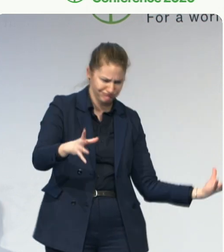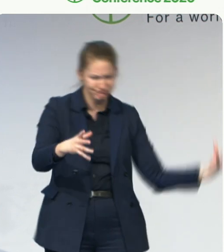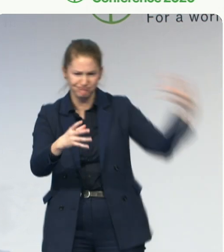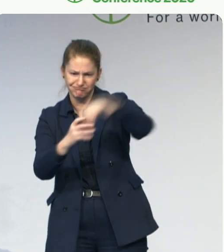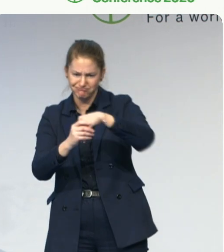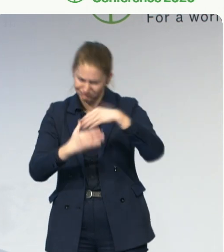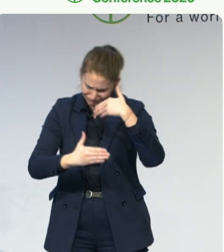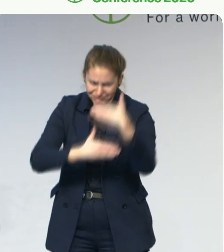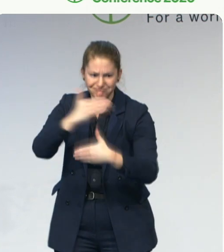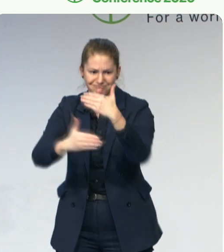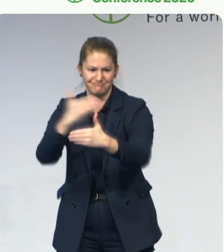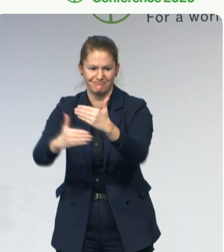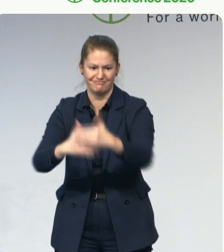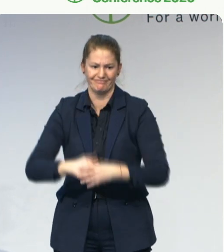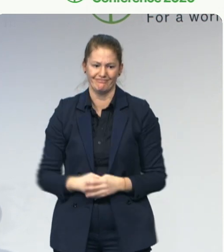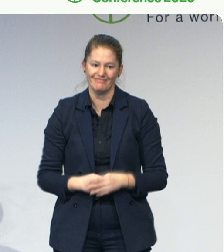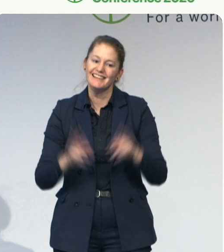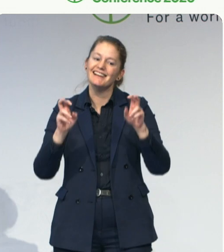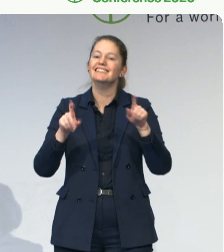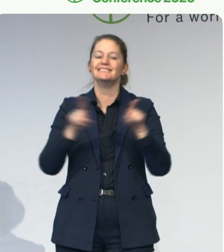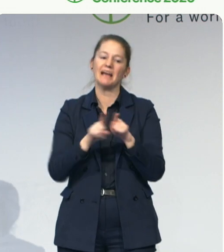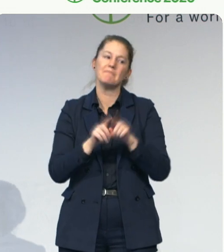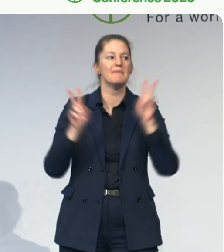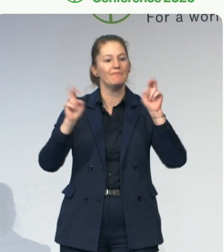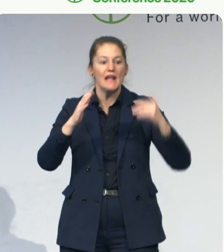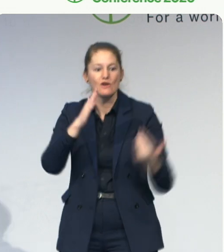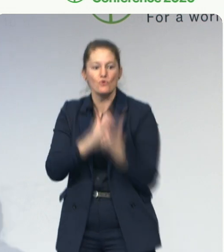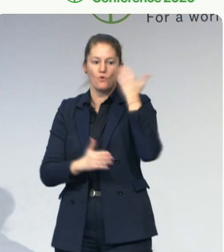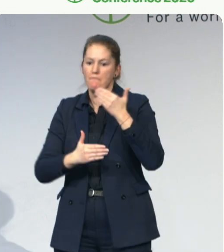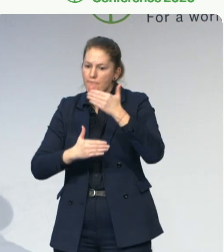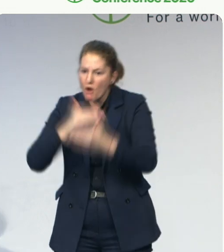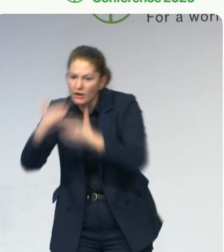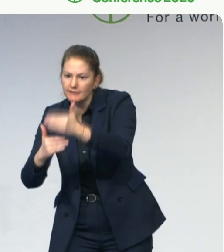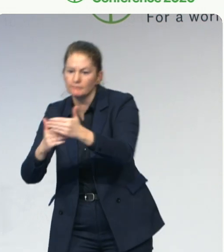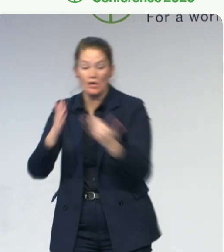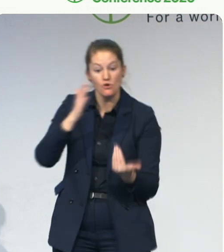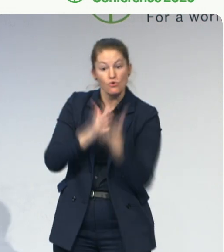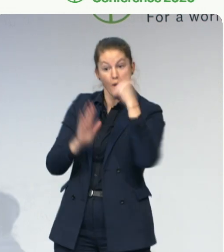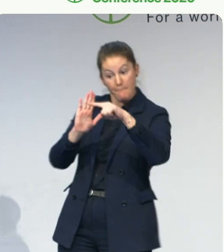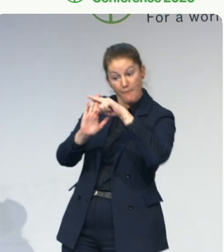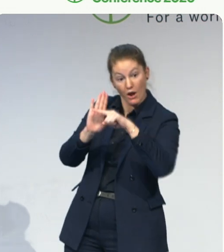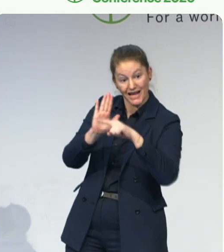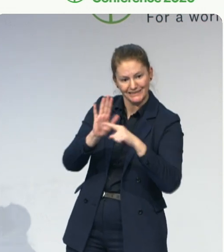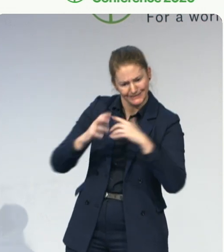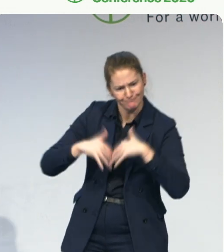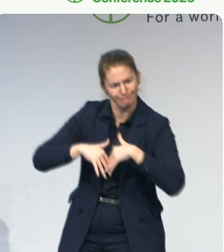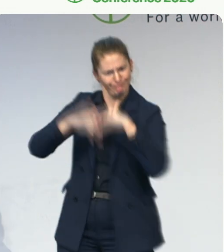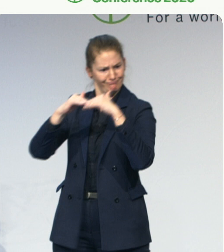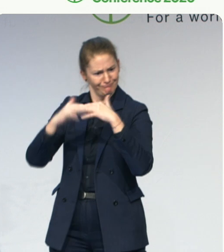particular like to share with you some of our strategic decisions we have made